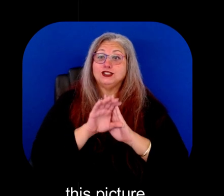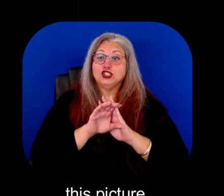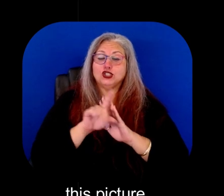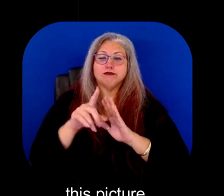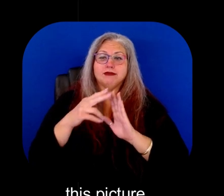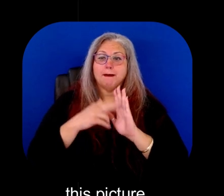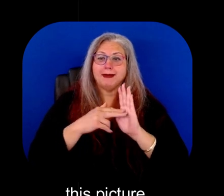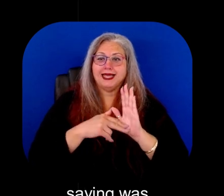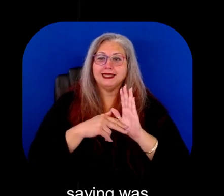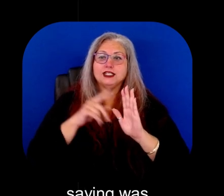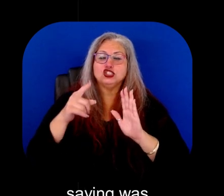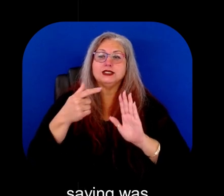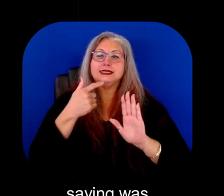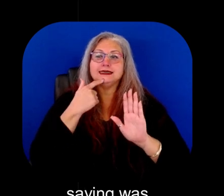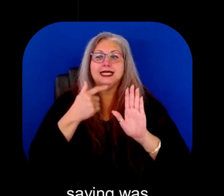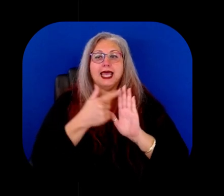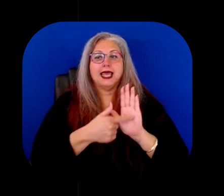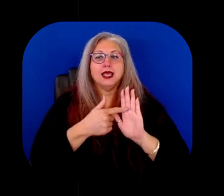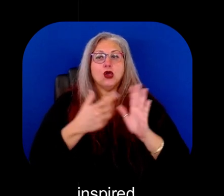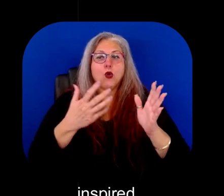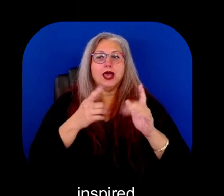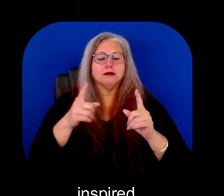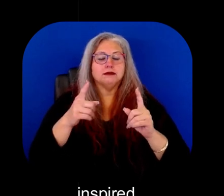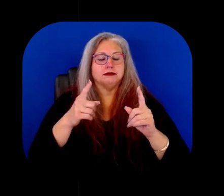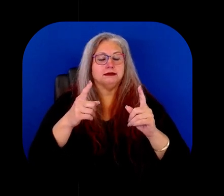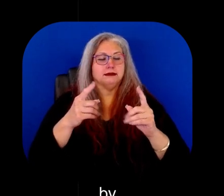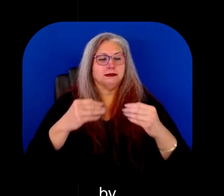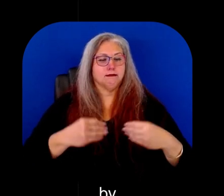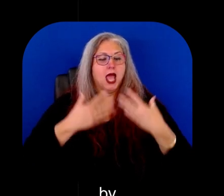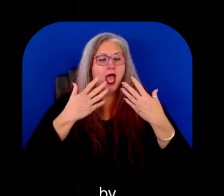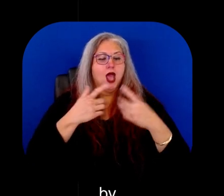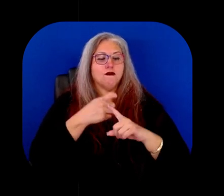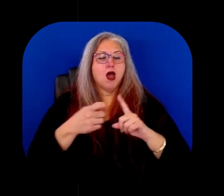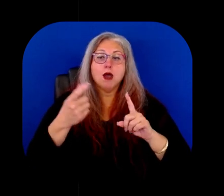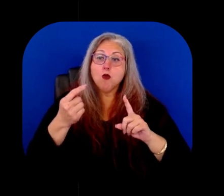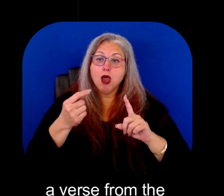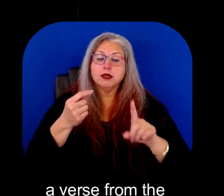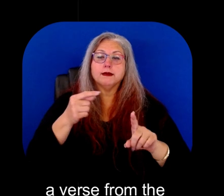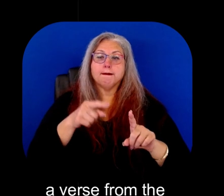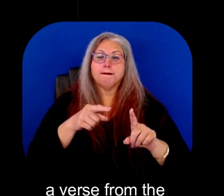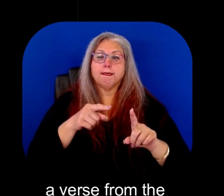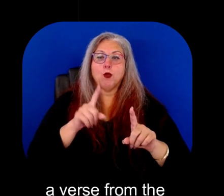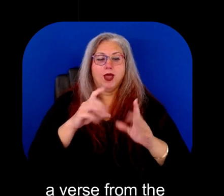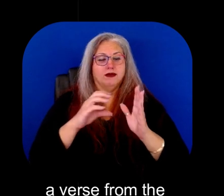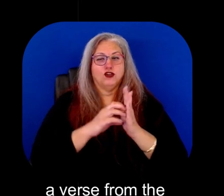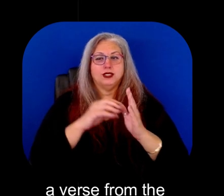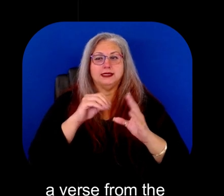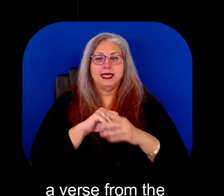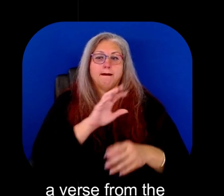this painting, Leila is saying, was inspired by a verse from